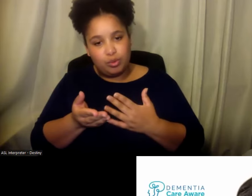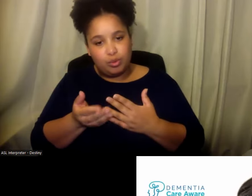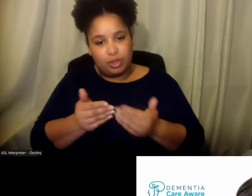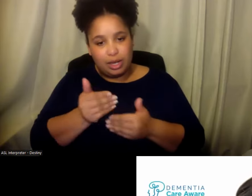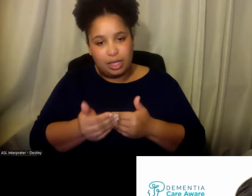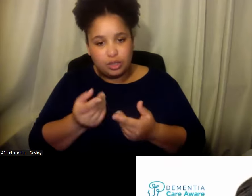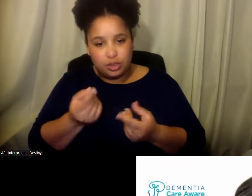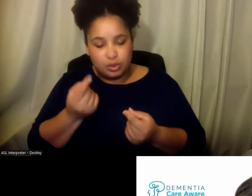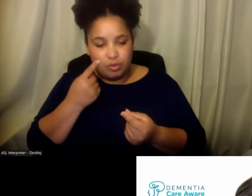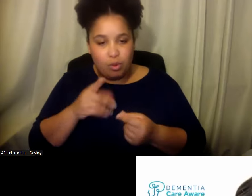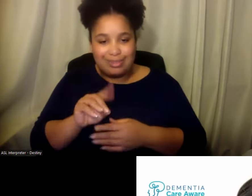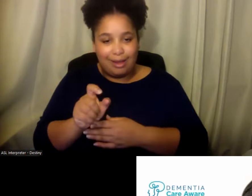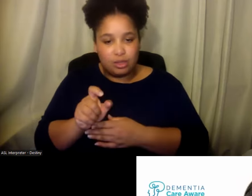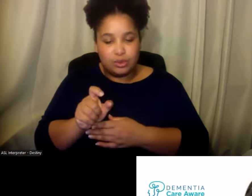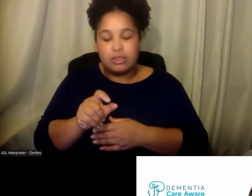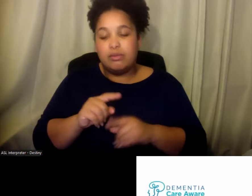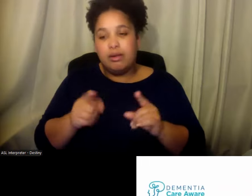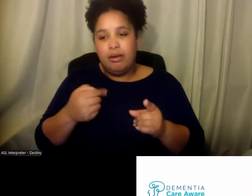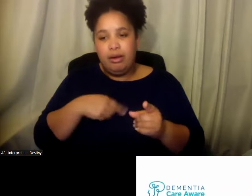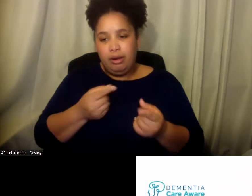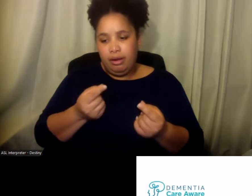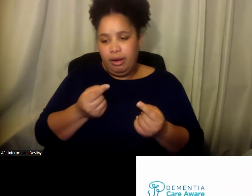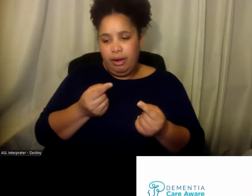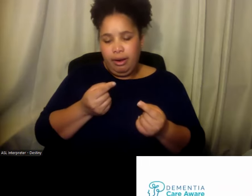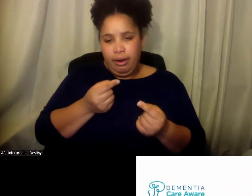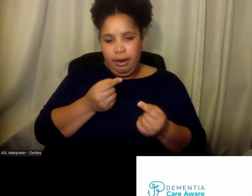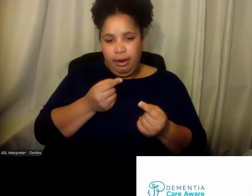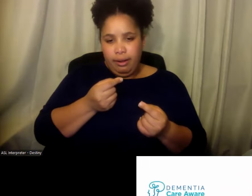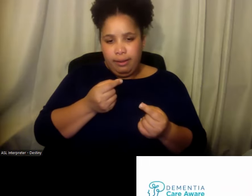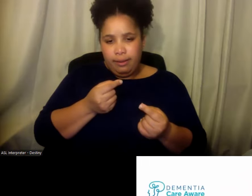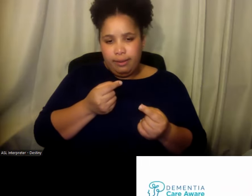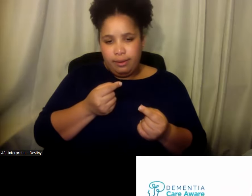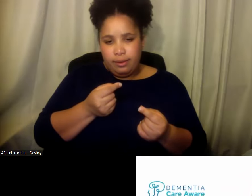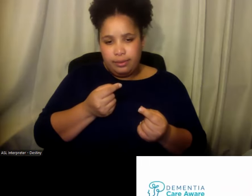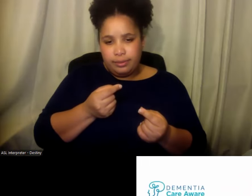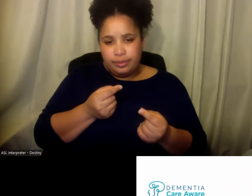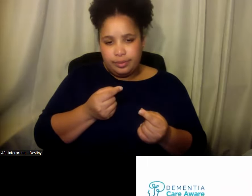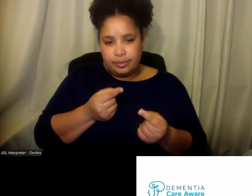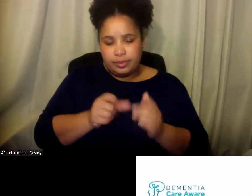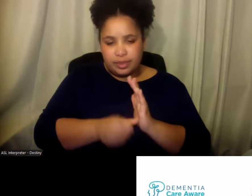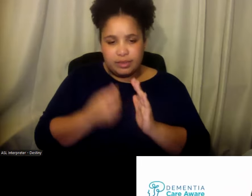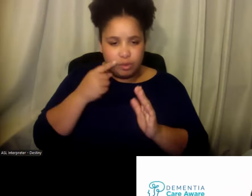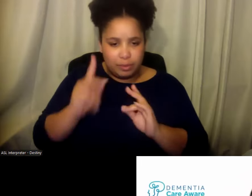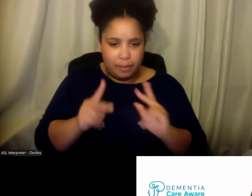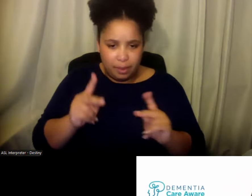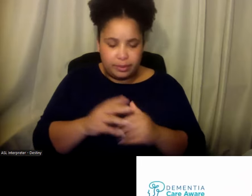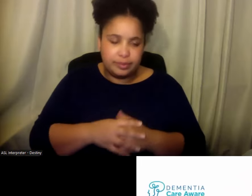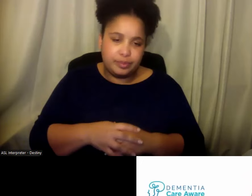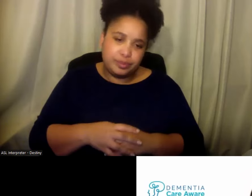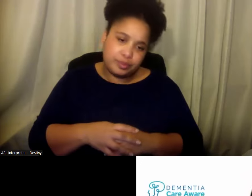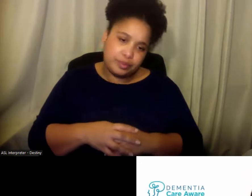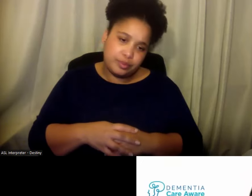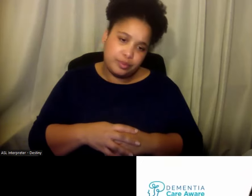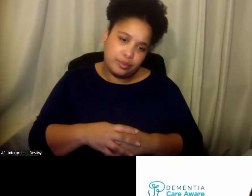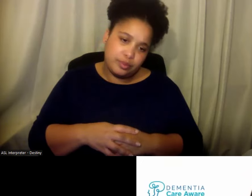in diagnosis would be. And what we're trying to do conceptually is really create and highlight for folks kind